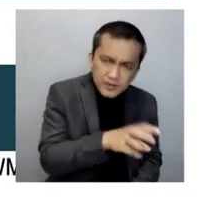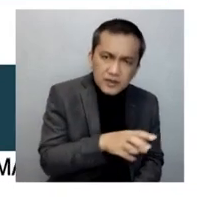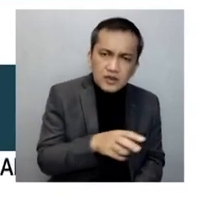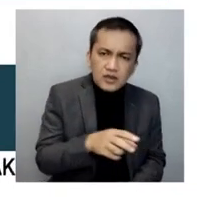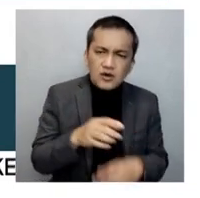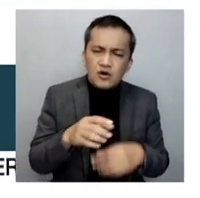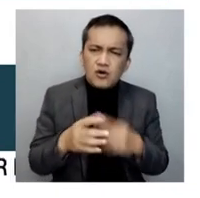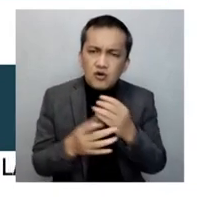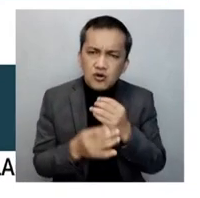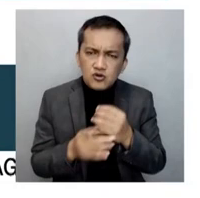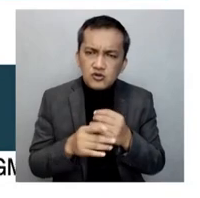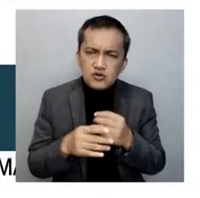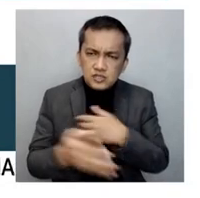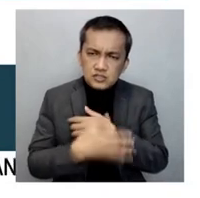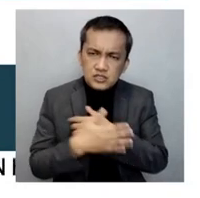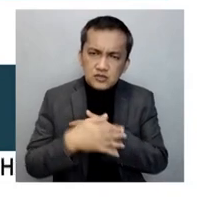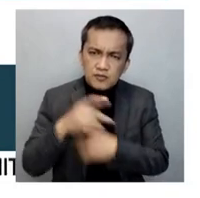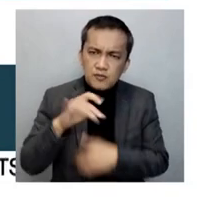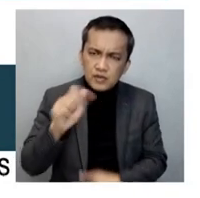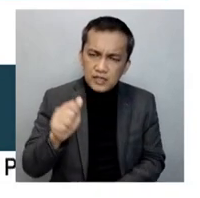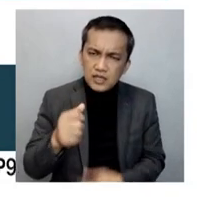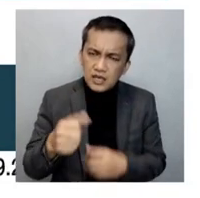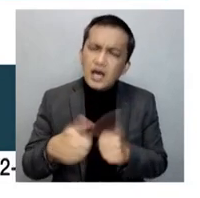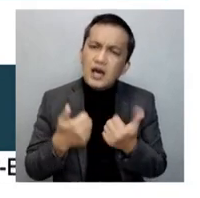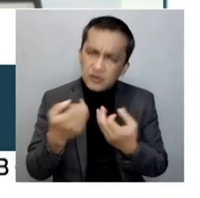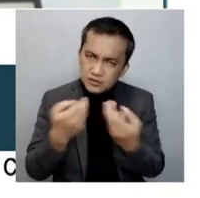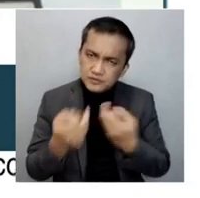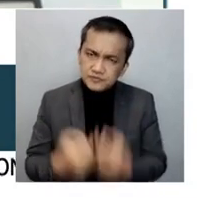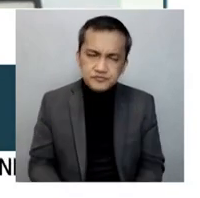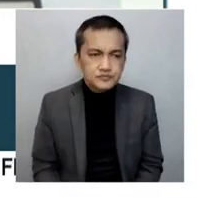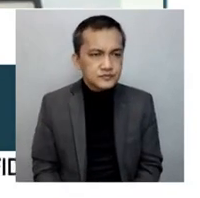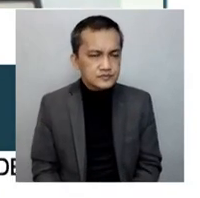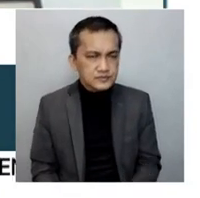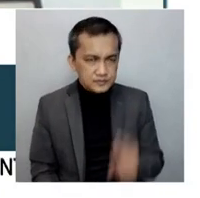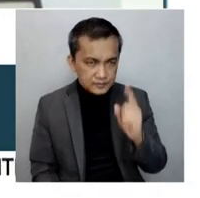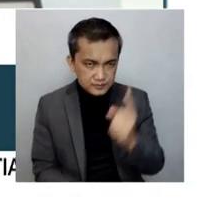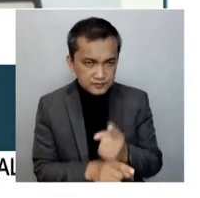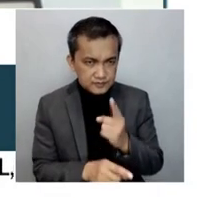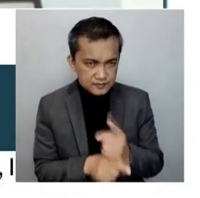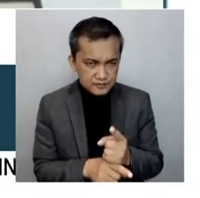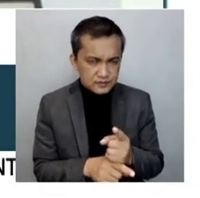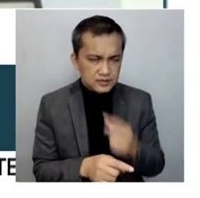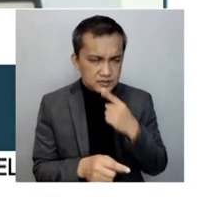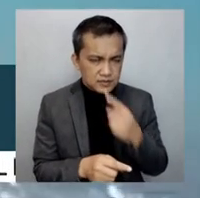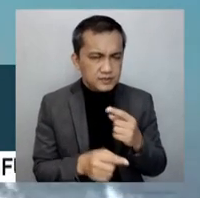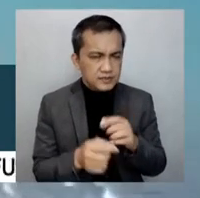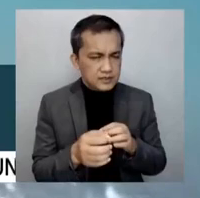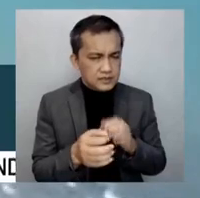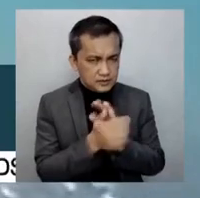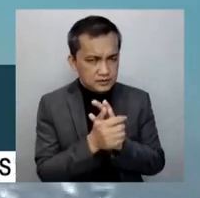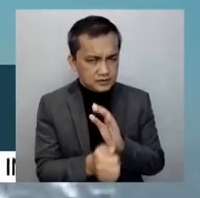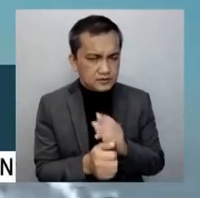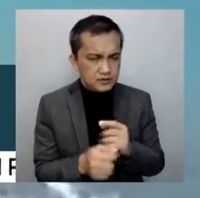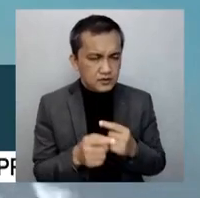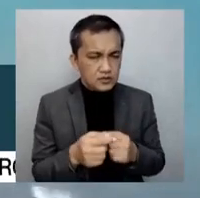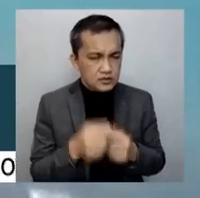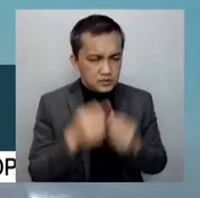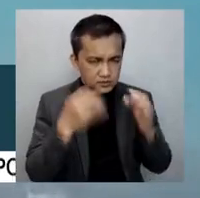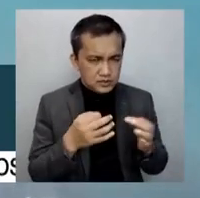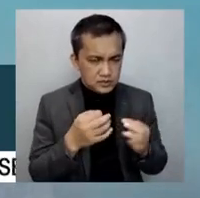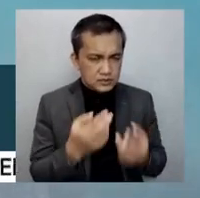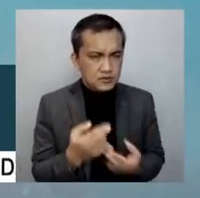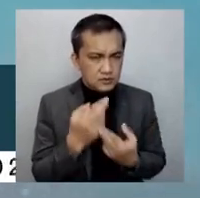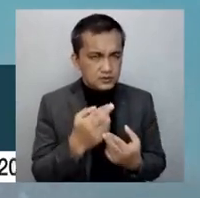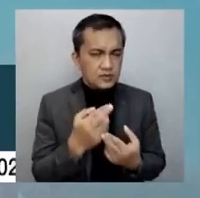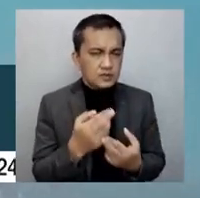Pola? How do you explain that? Correct. But this is what is stated by the experts who decided to recommend the